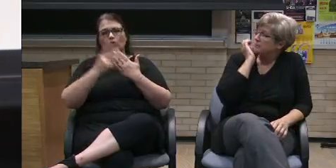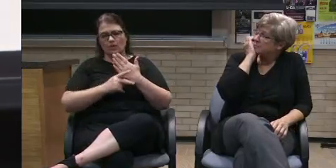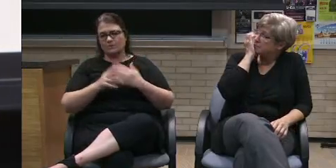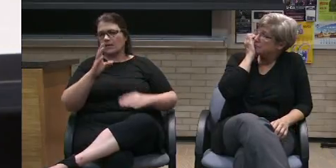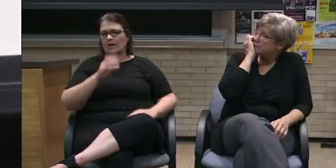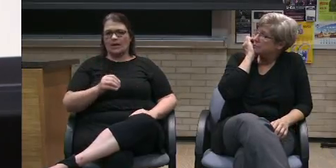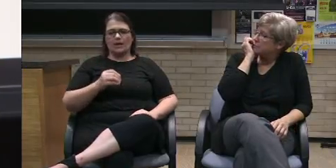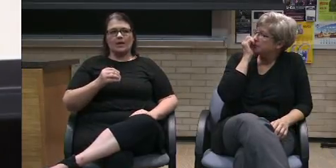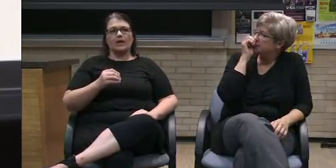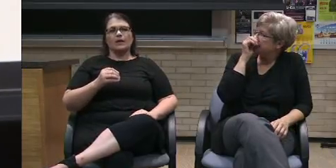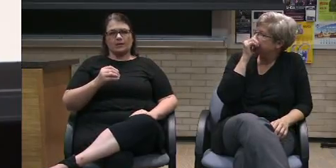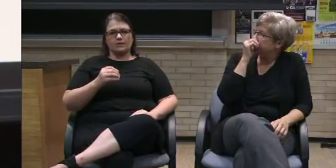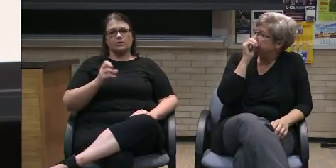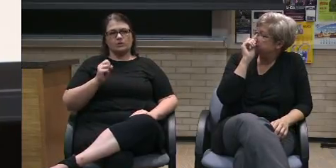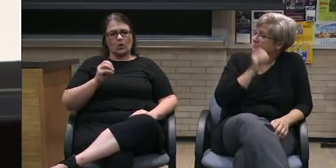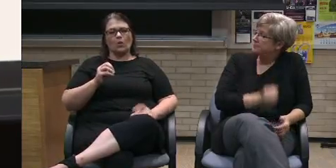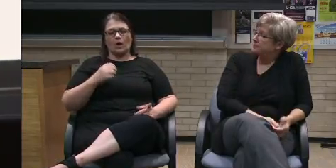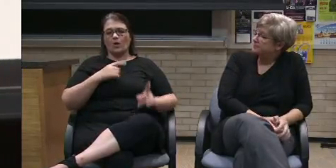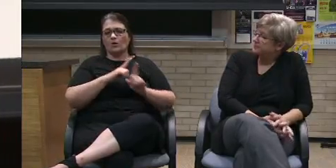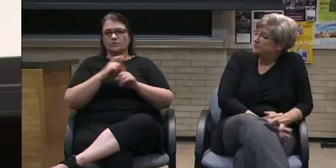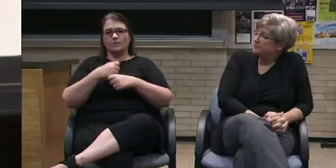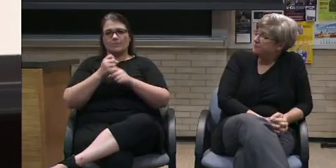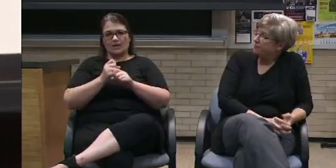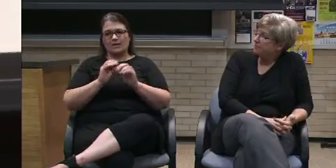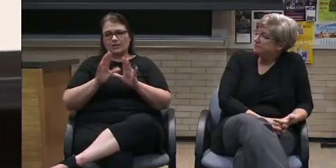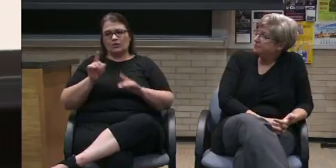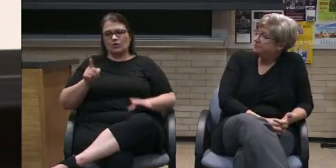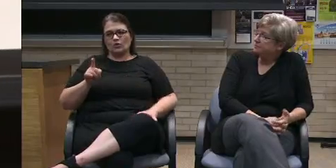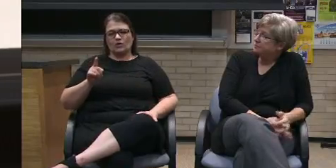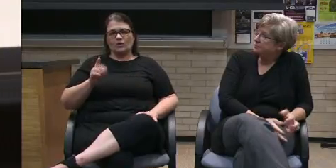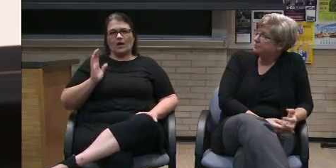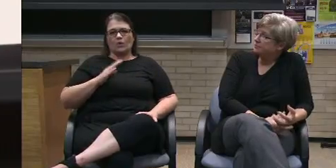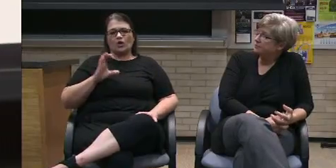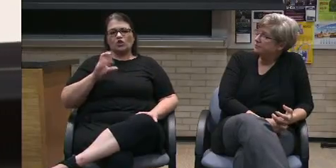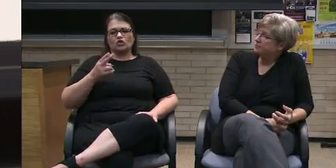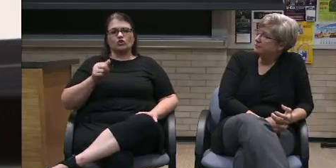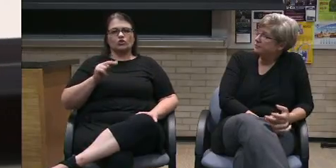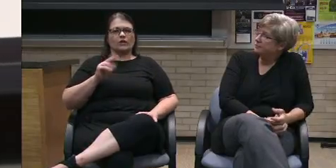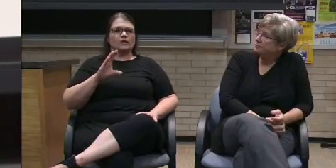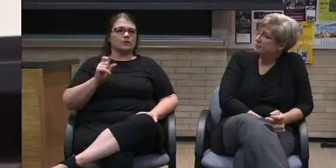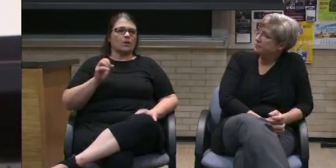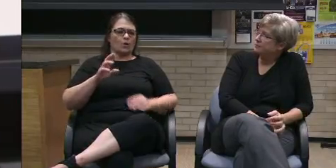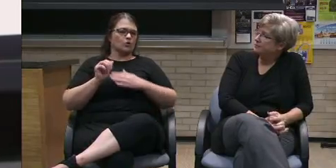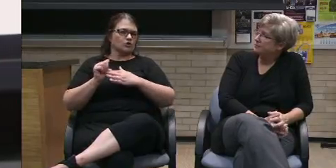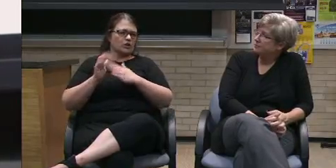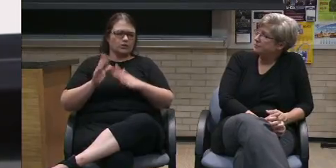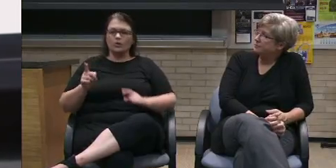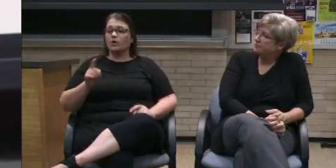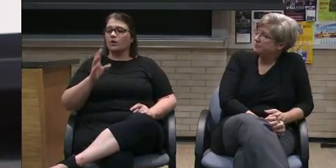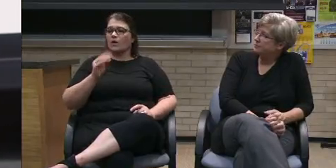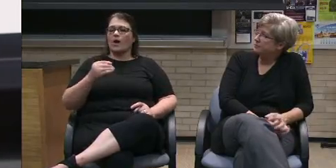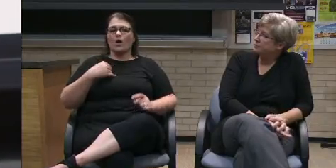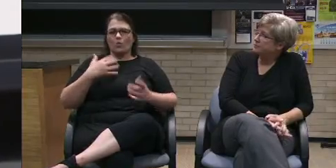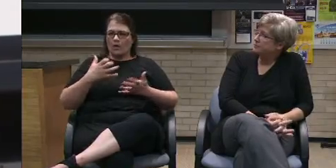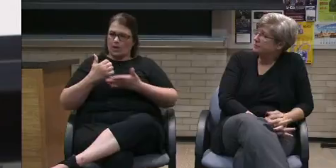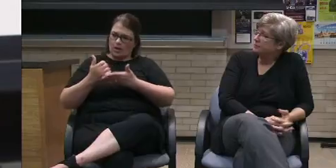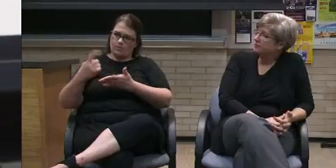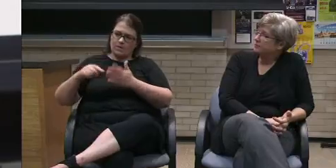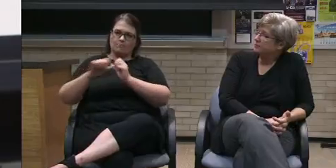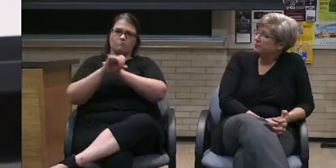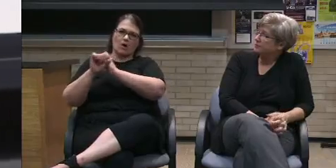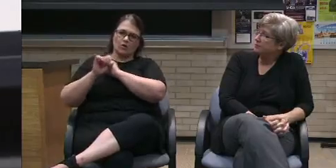Kim Scalzo, and the Chancellor, and Beth Brinkster, that I'm looking for, I want to help them market the